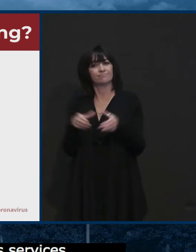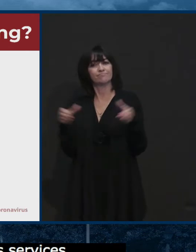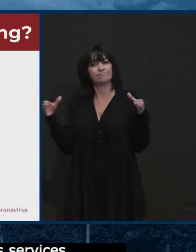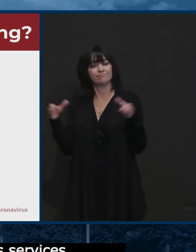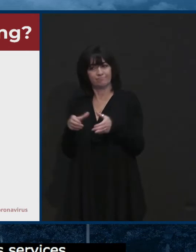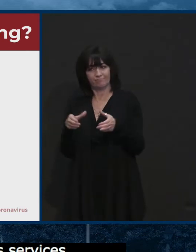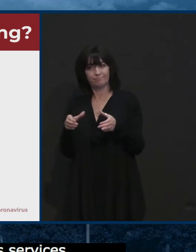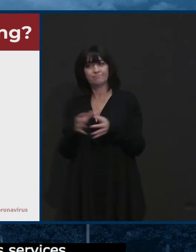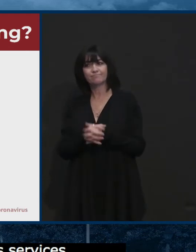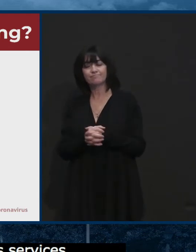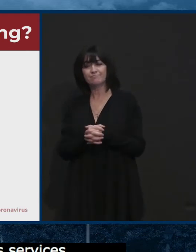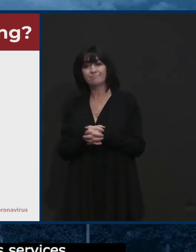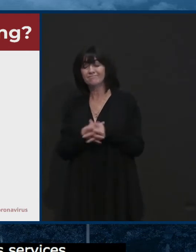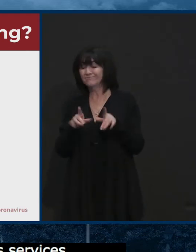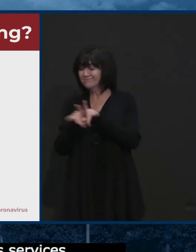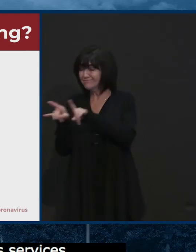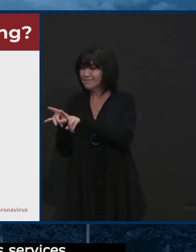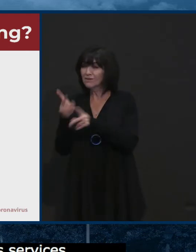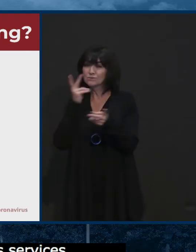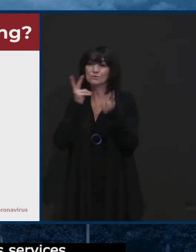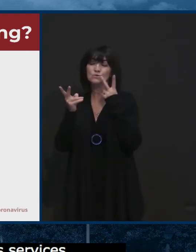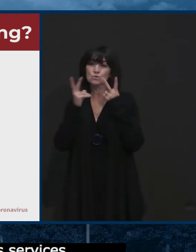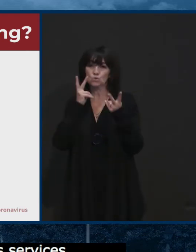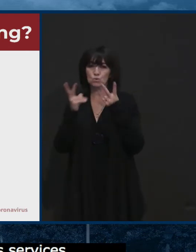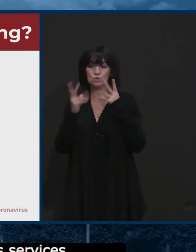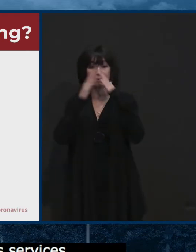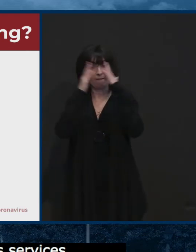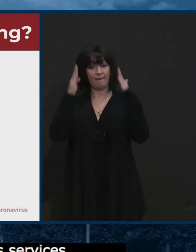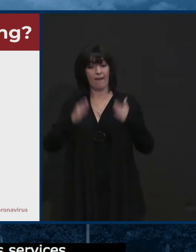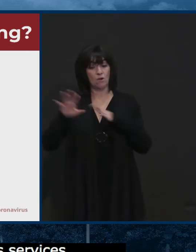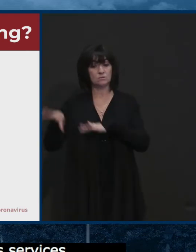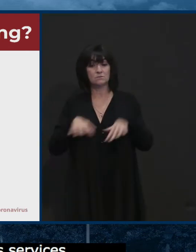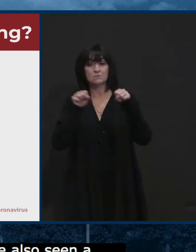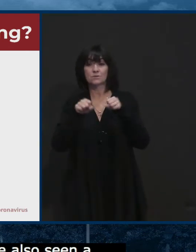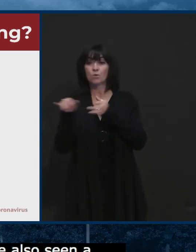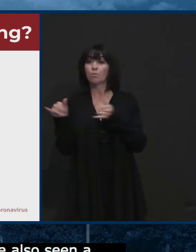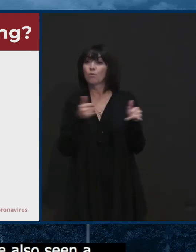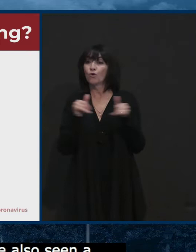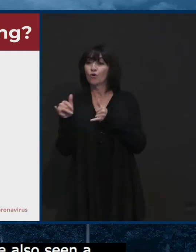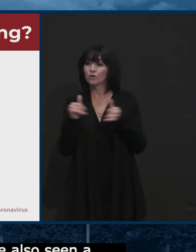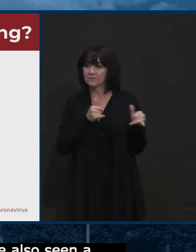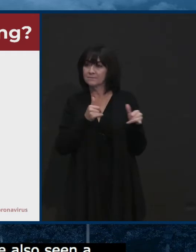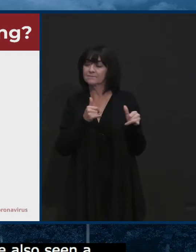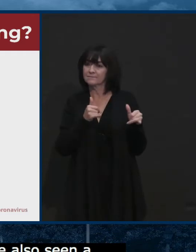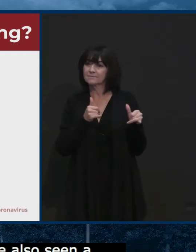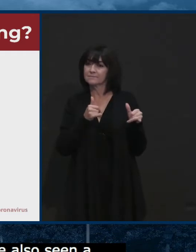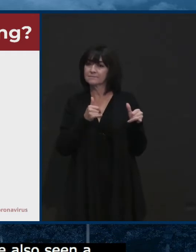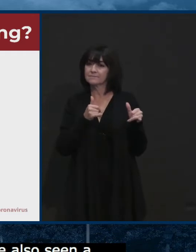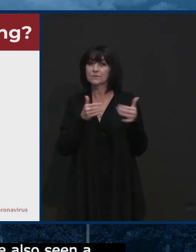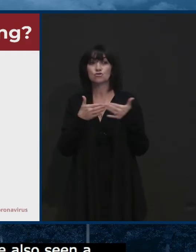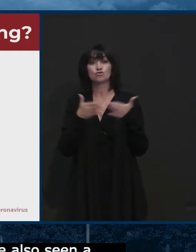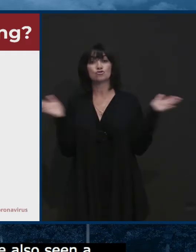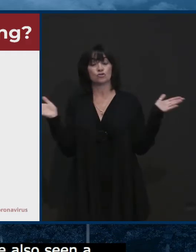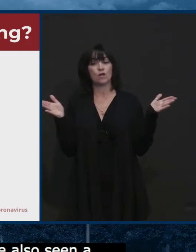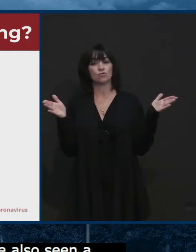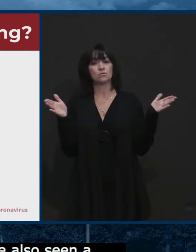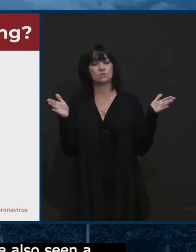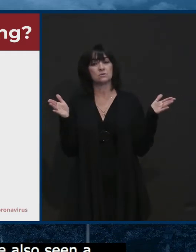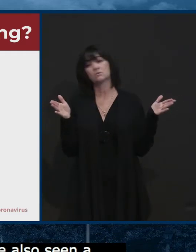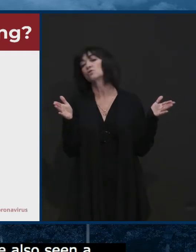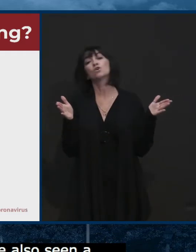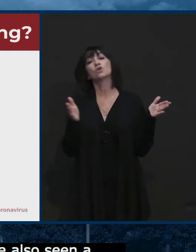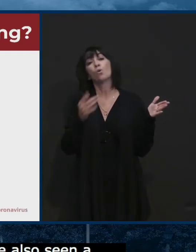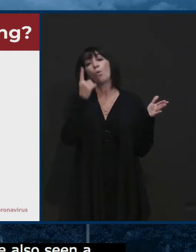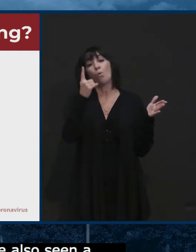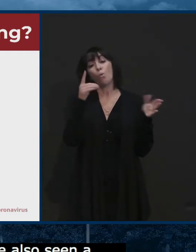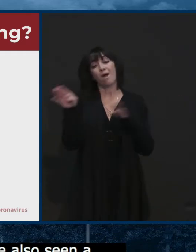number of infections related to house parties. And in general, if I were to choose one